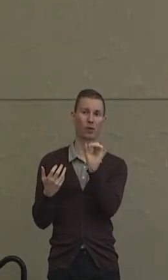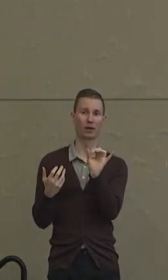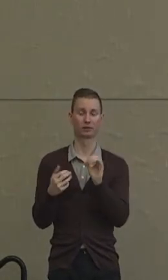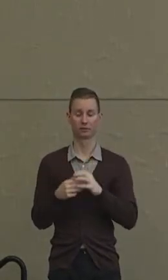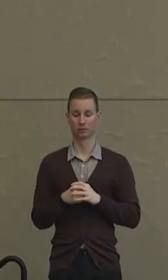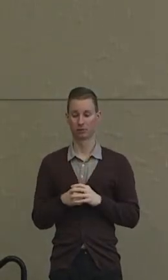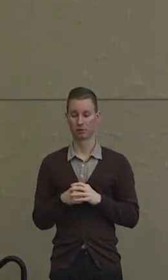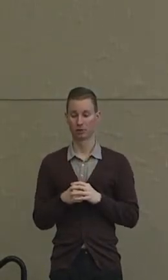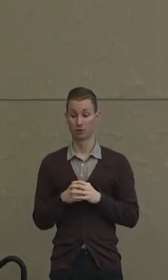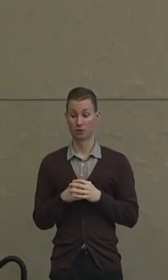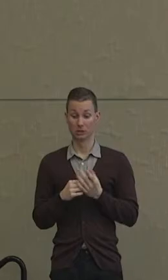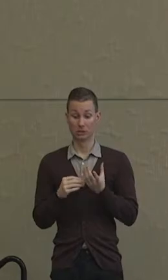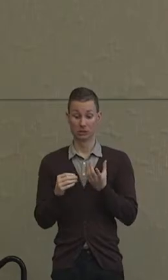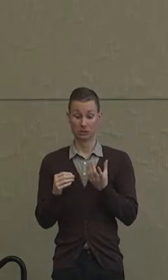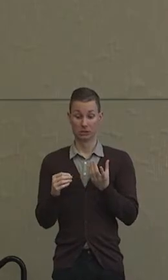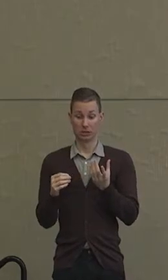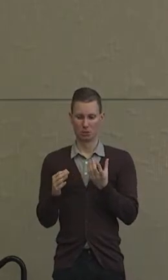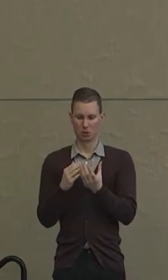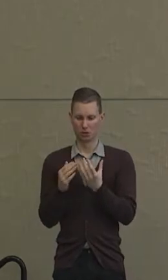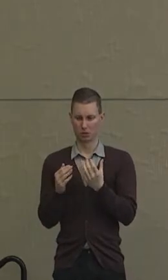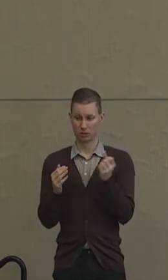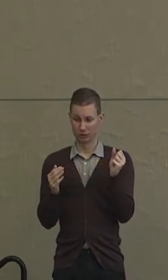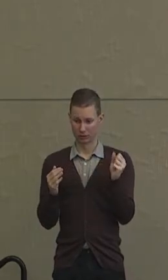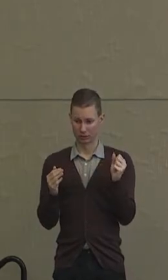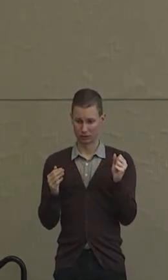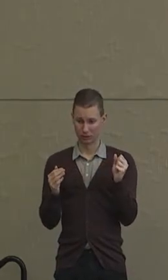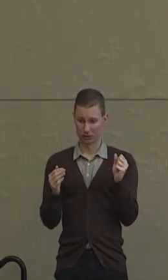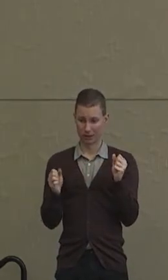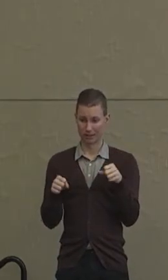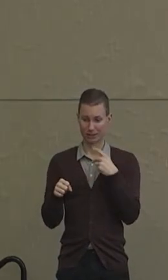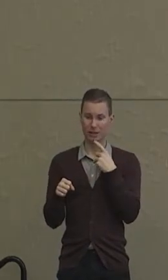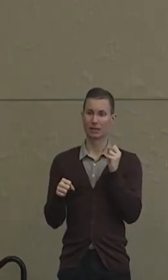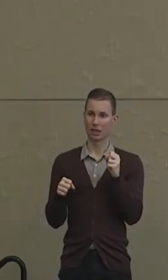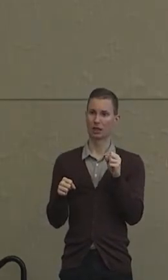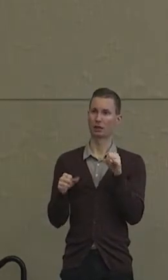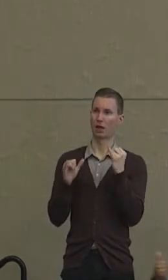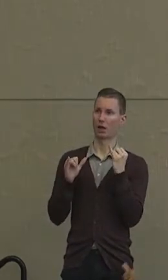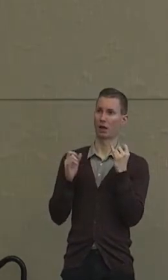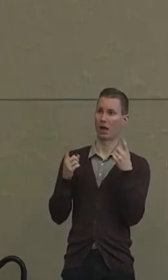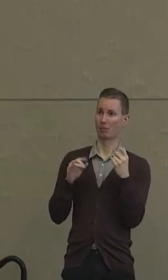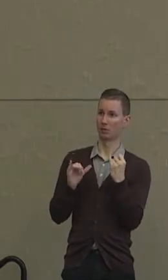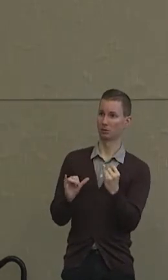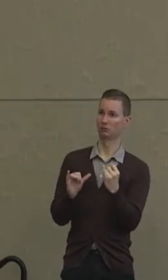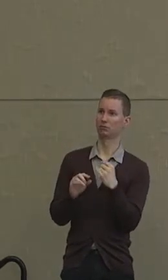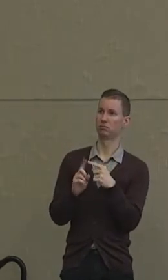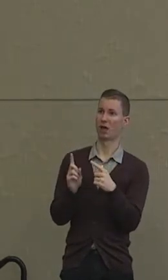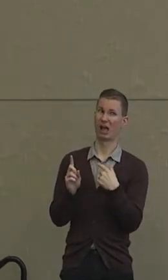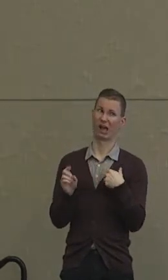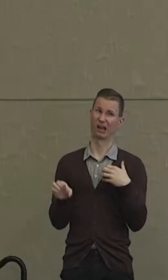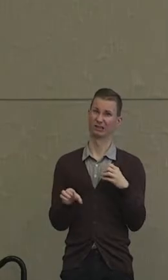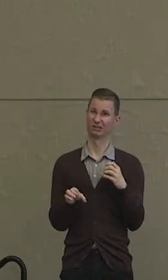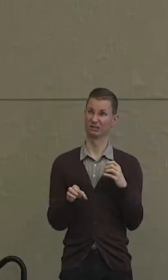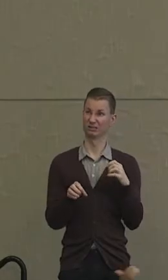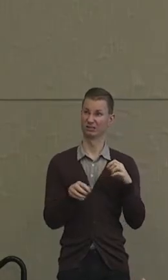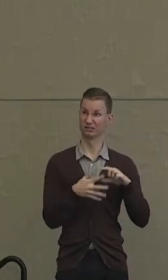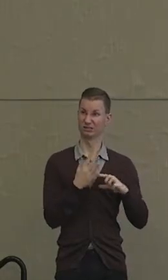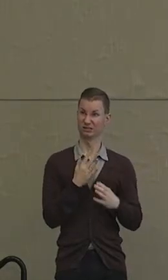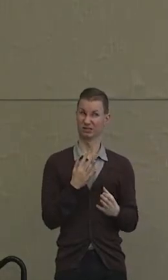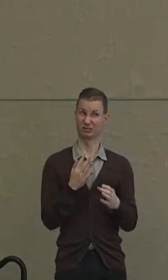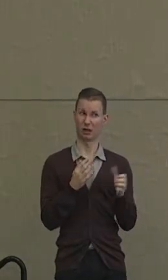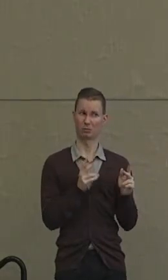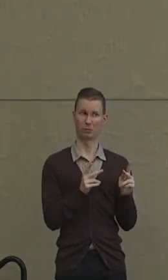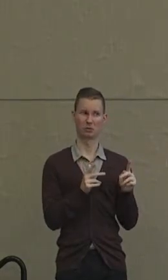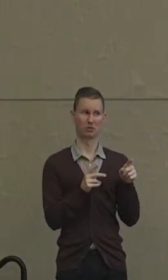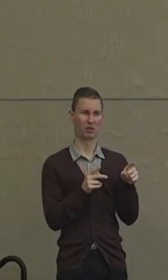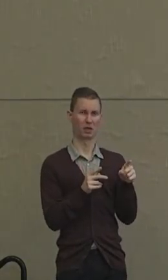whether there's a way to say, yes, it happened to me too, and I also did these things to other people, and so they're me tooing